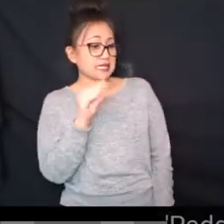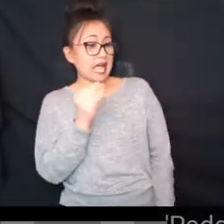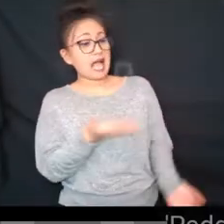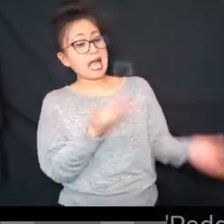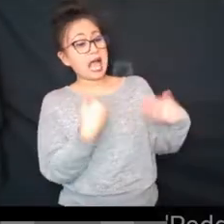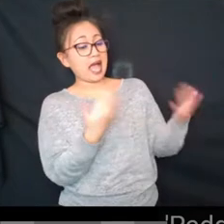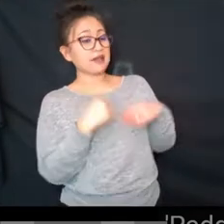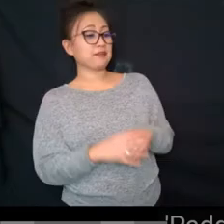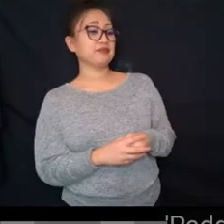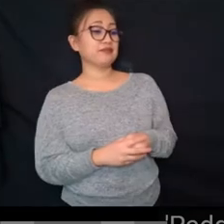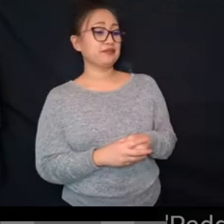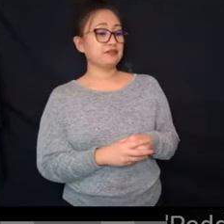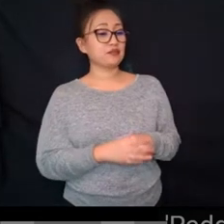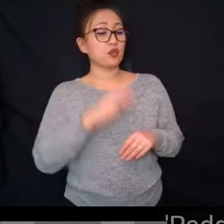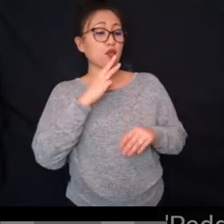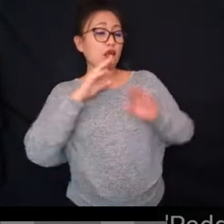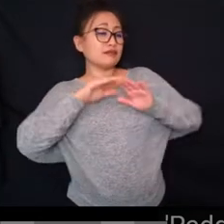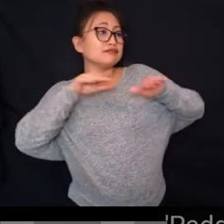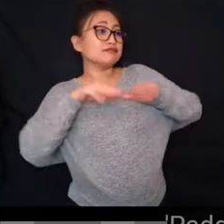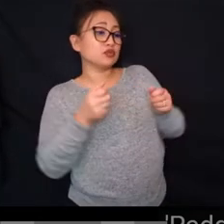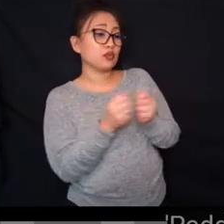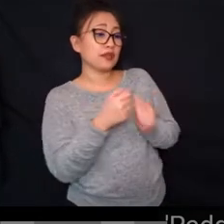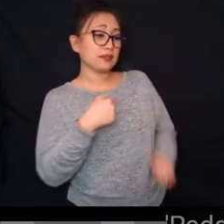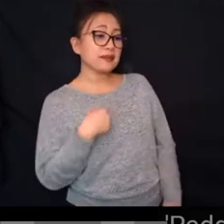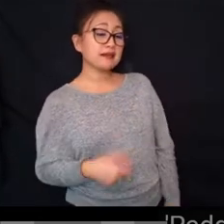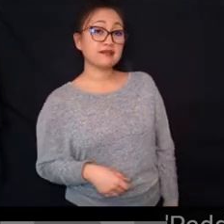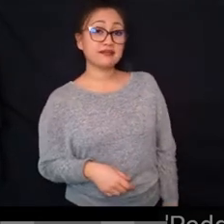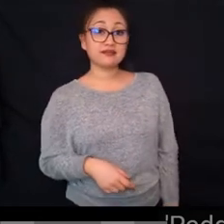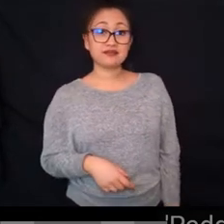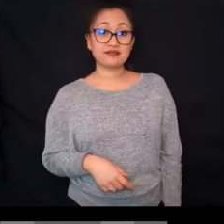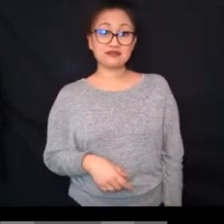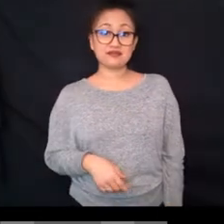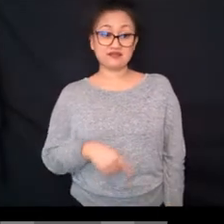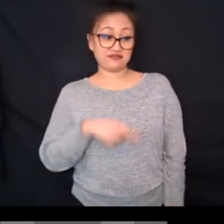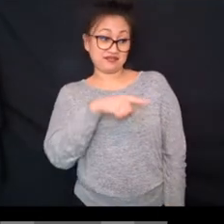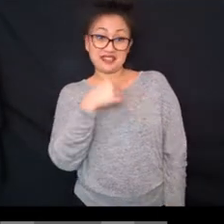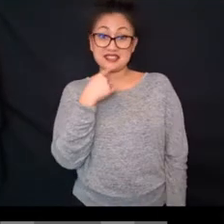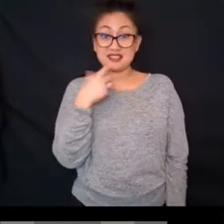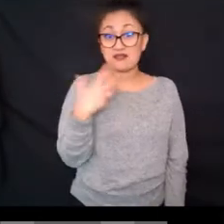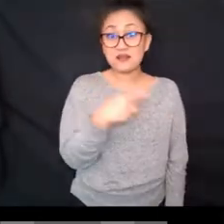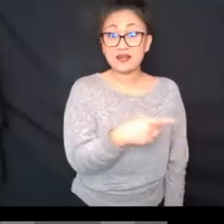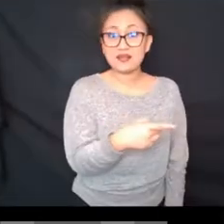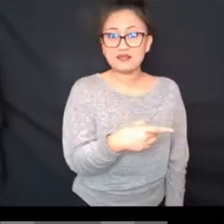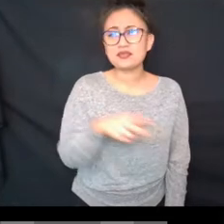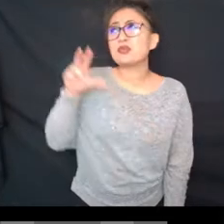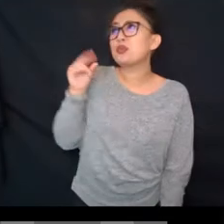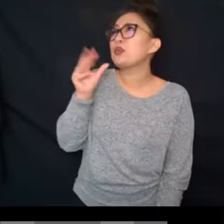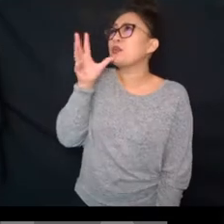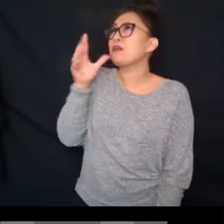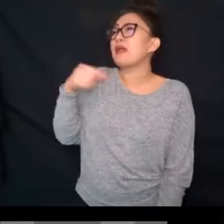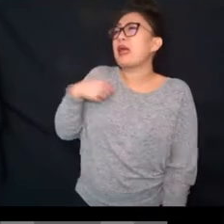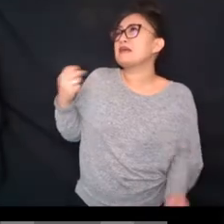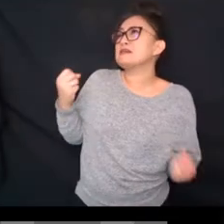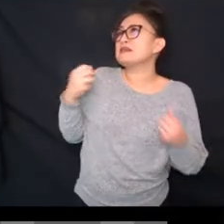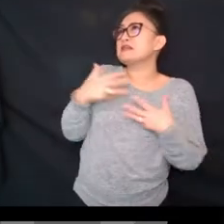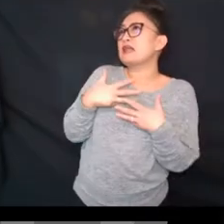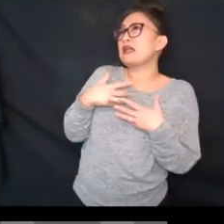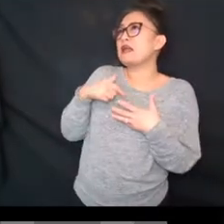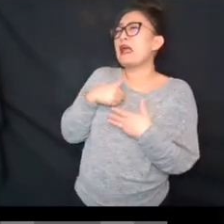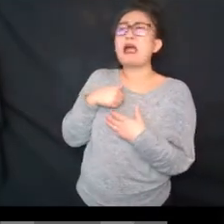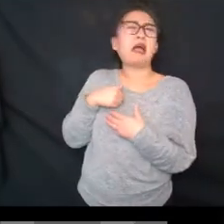once more. Paddle on the water with me. What did little quack say? No, Mama, no. I'm scared. I'm